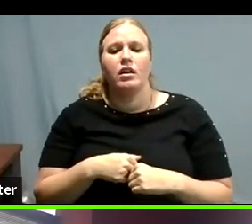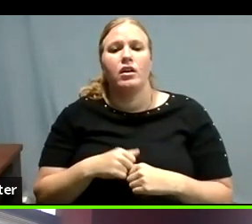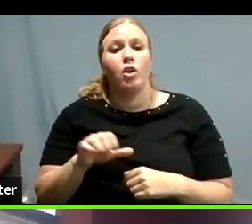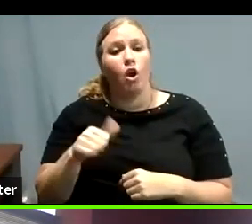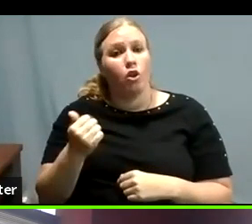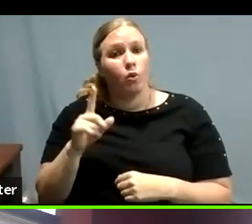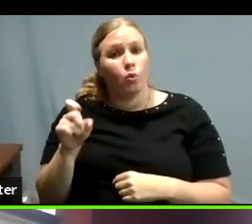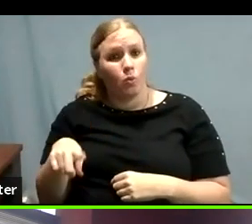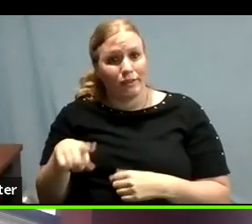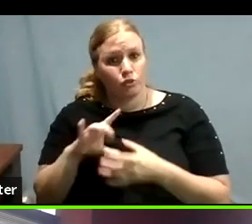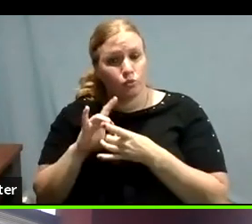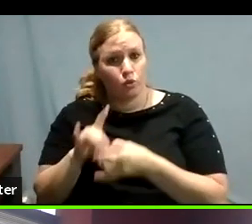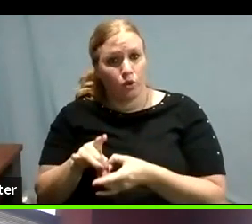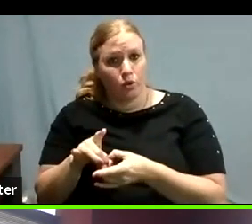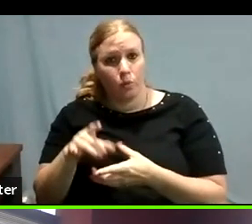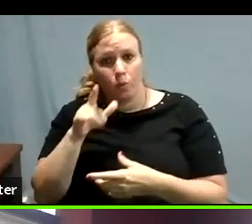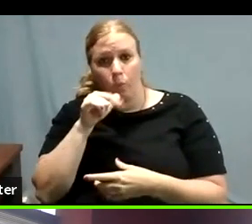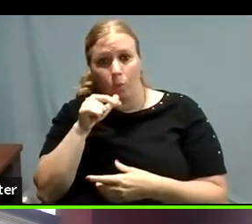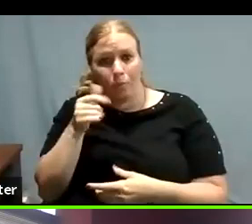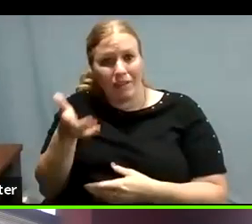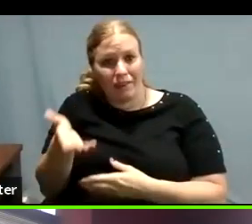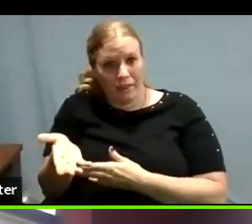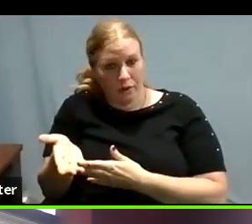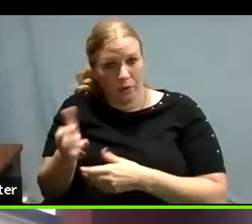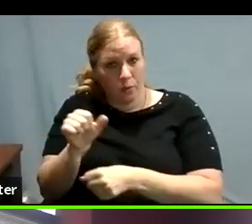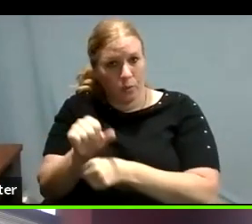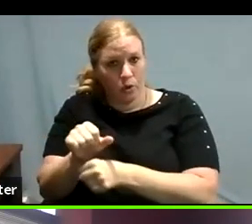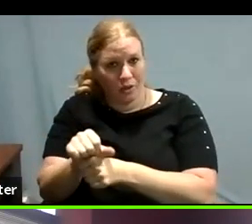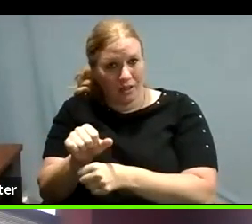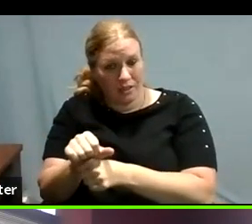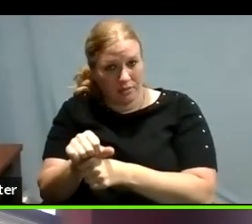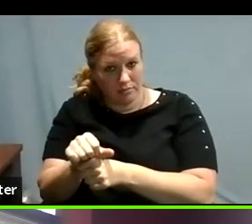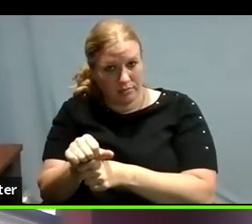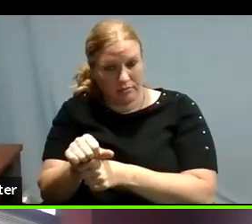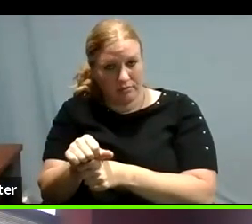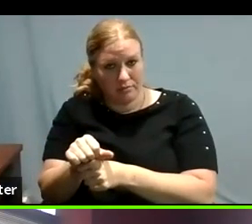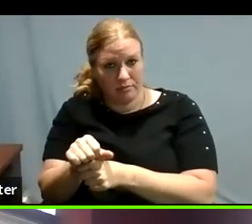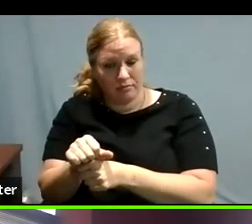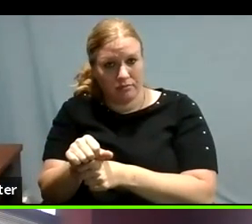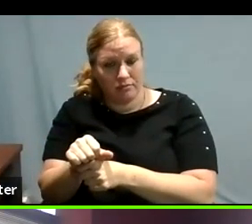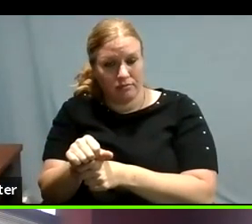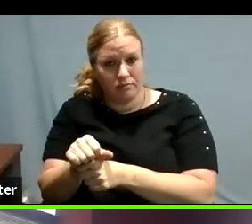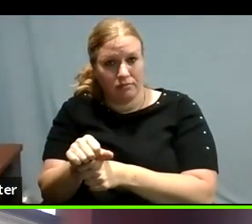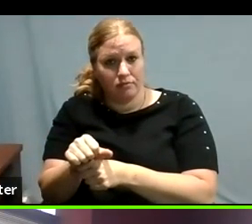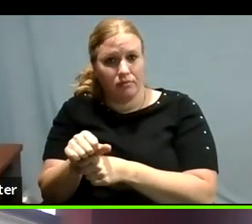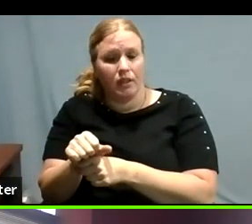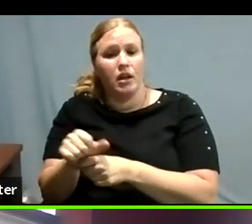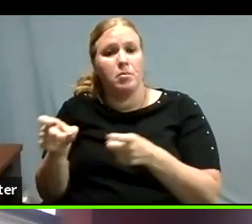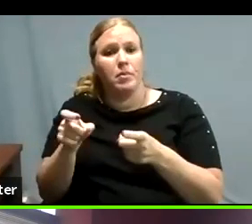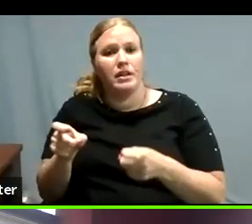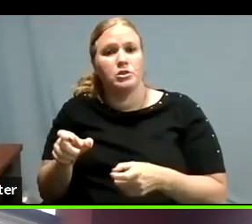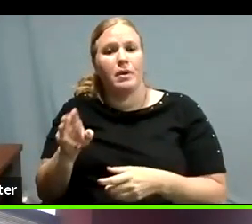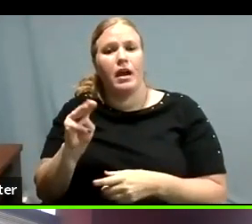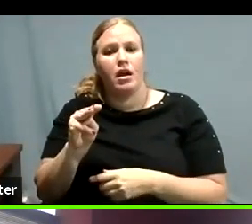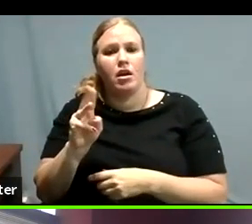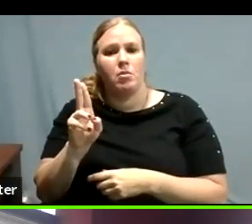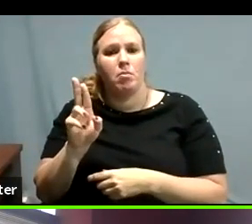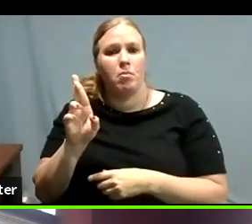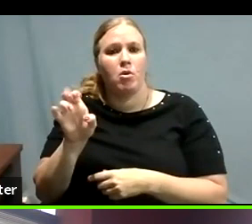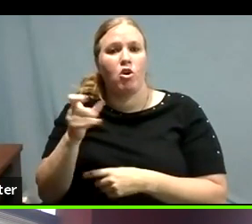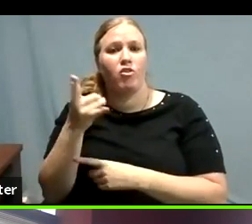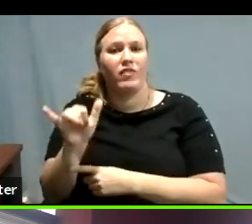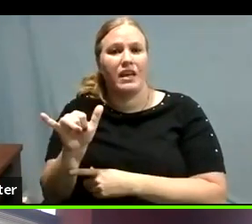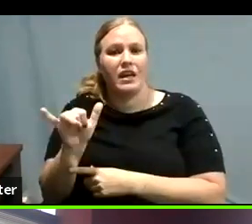other question regarding who will be at this site working, this site will be managed by Murphy Medical Associates and